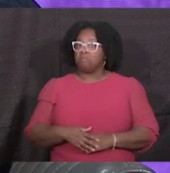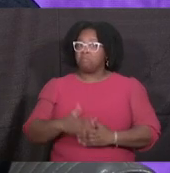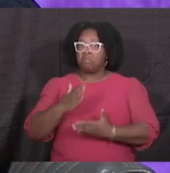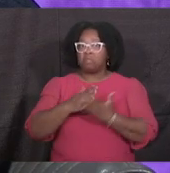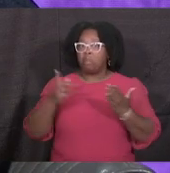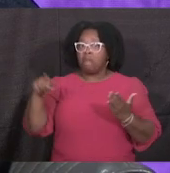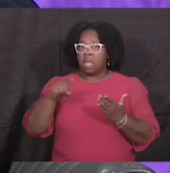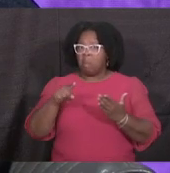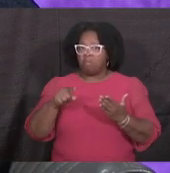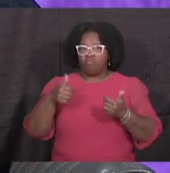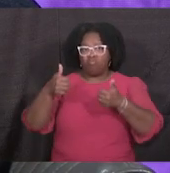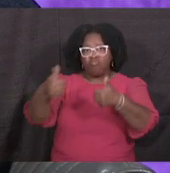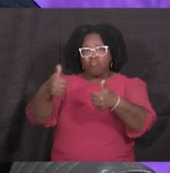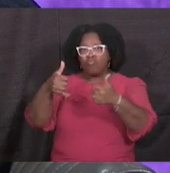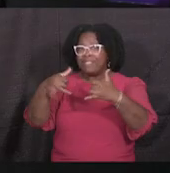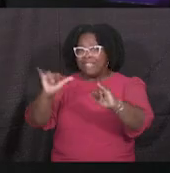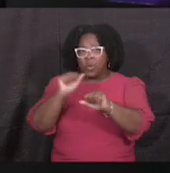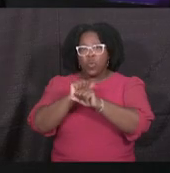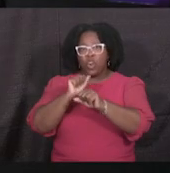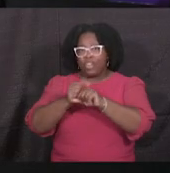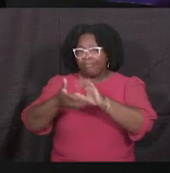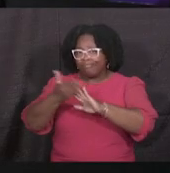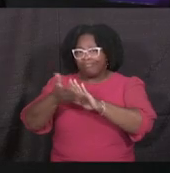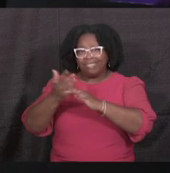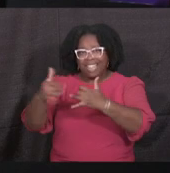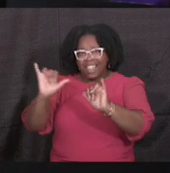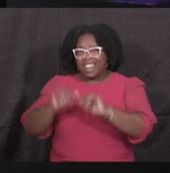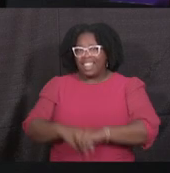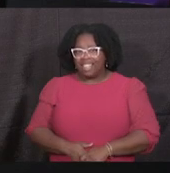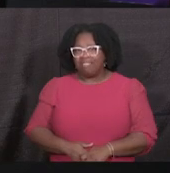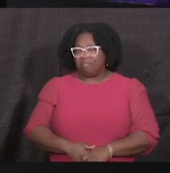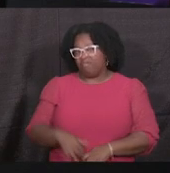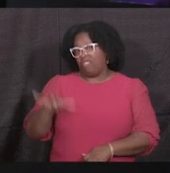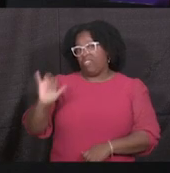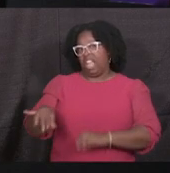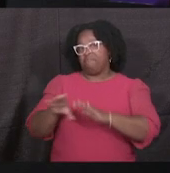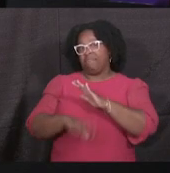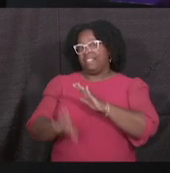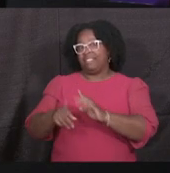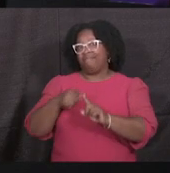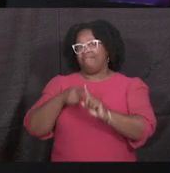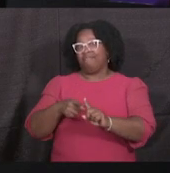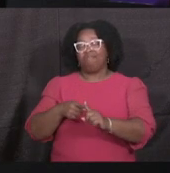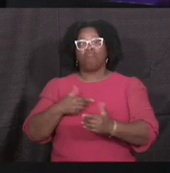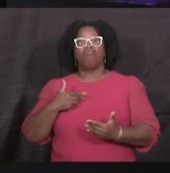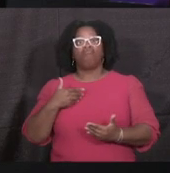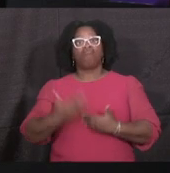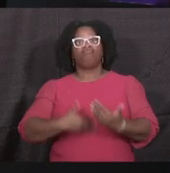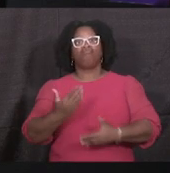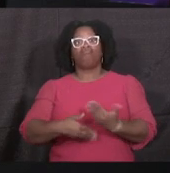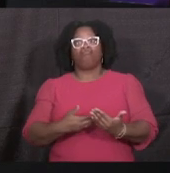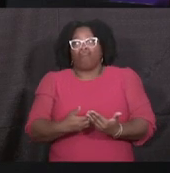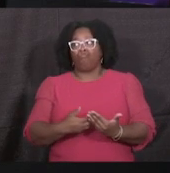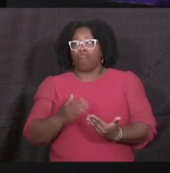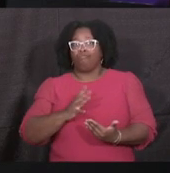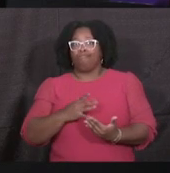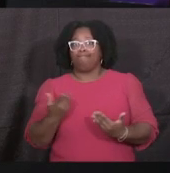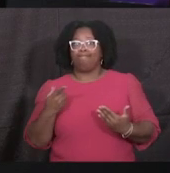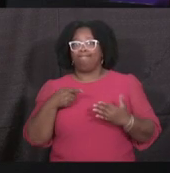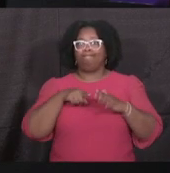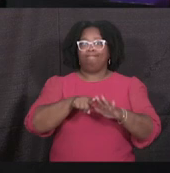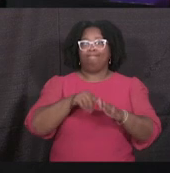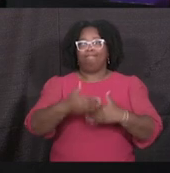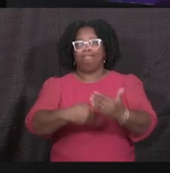and they're still working on things. Amazing. So that's basically just go with your flow. Go with the flow, and the flow finds you.